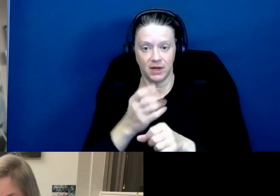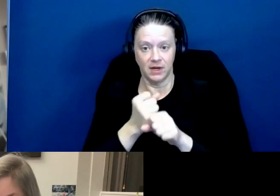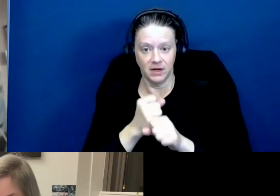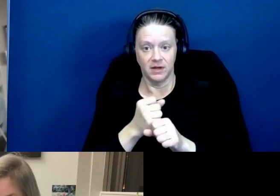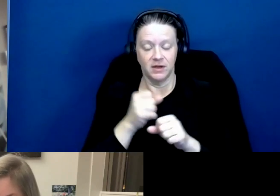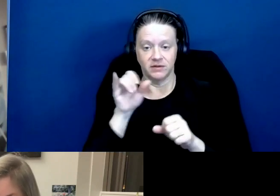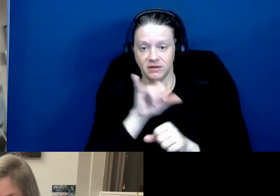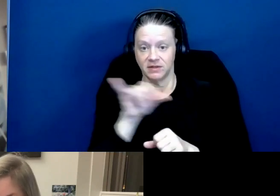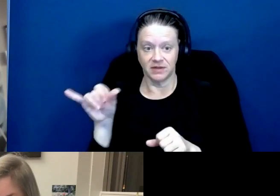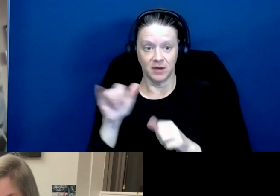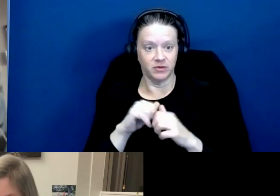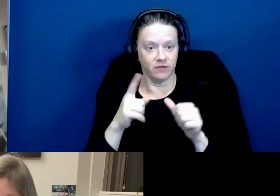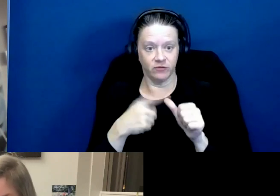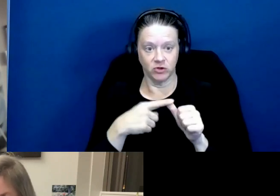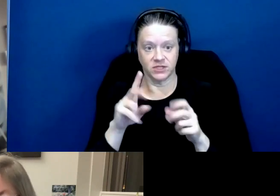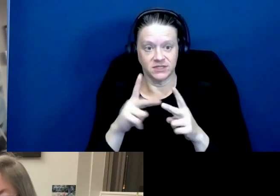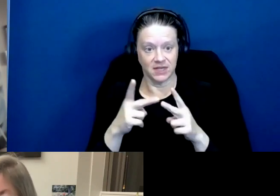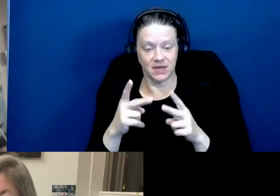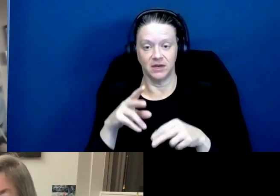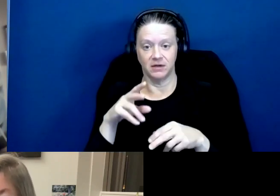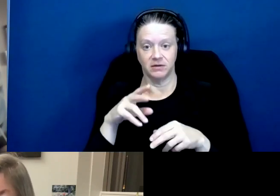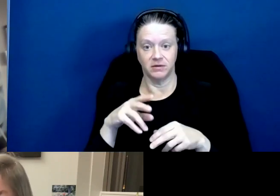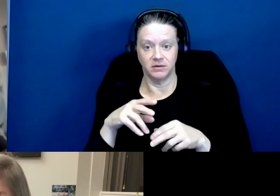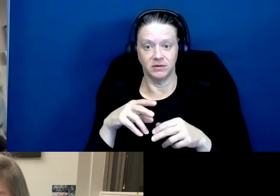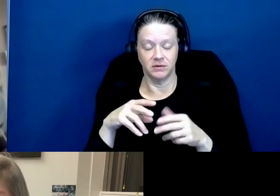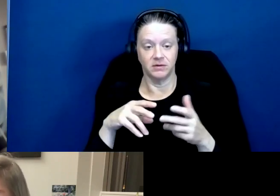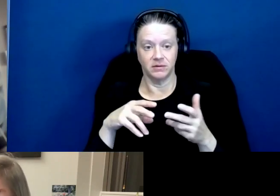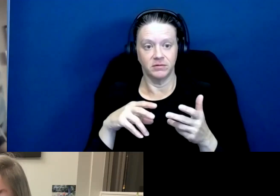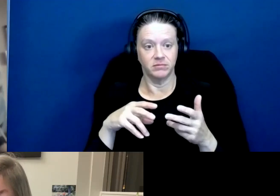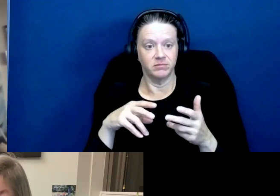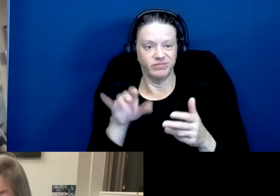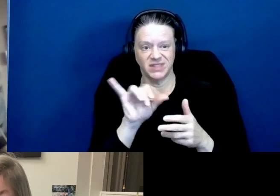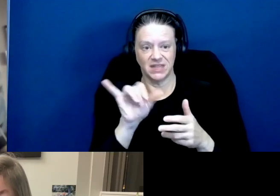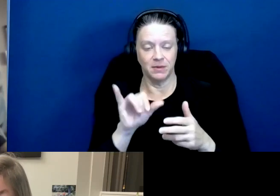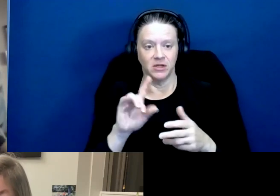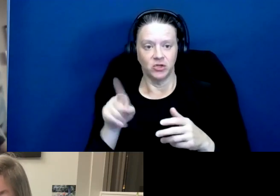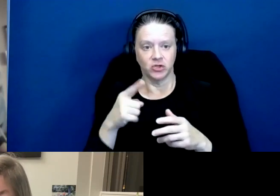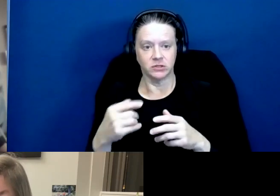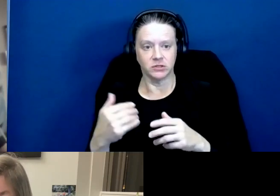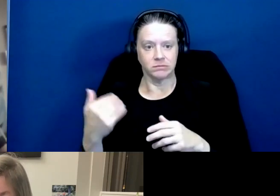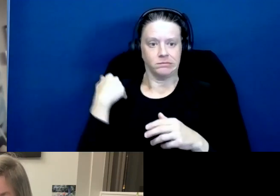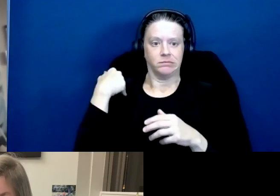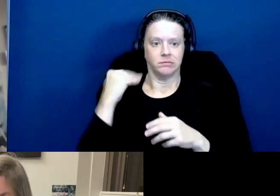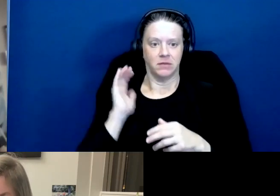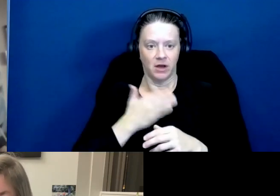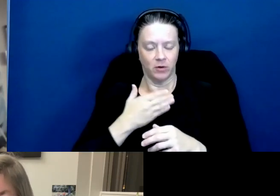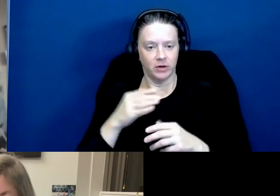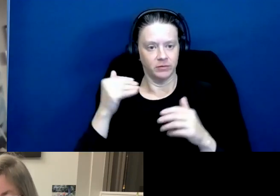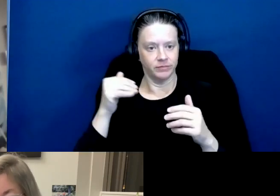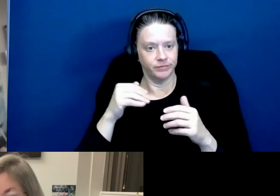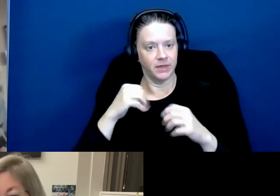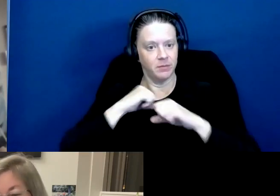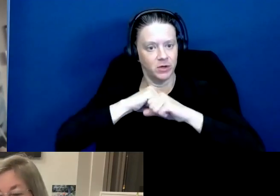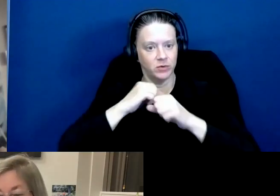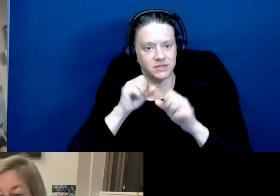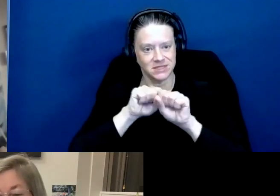first and second dose that we have gotten. It's just making our immune system remember it and strengthen up that protection.